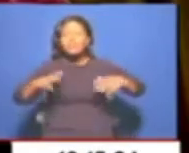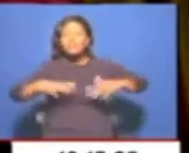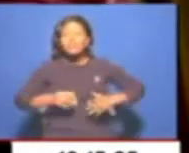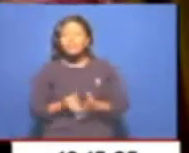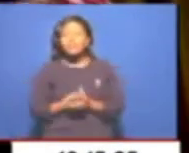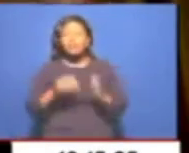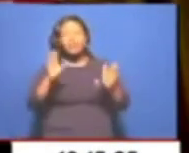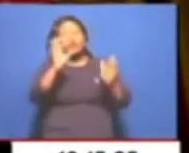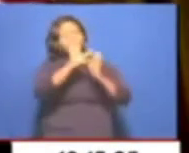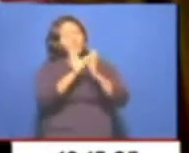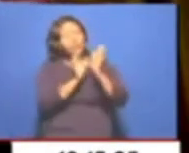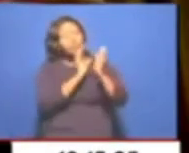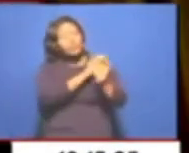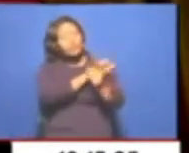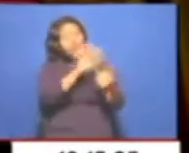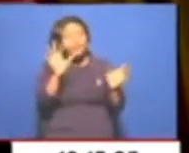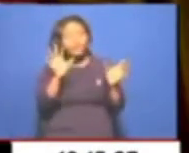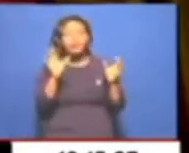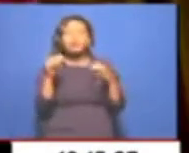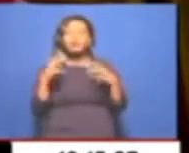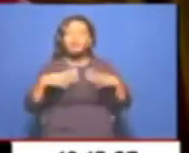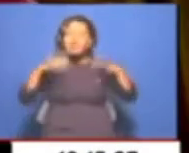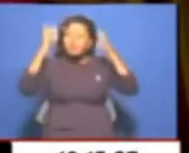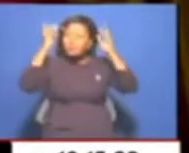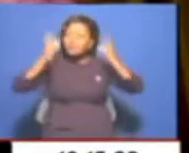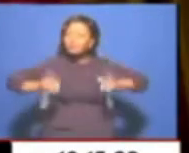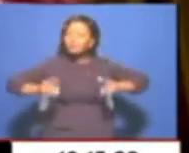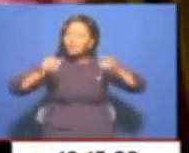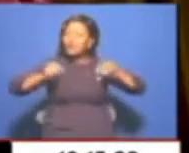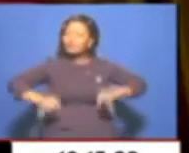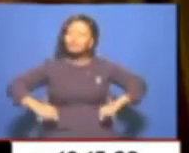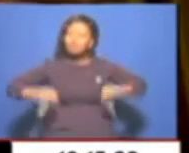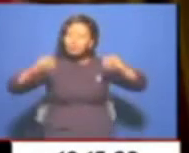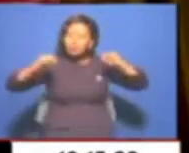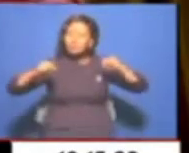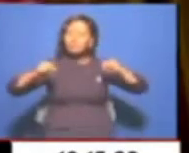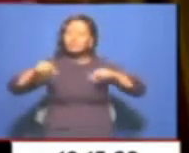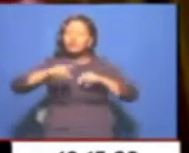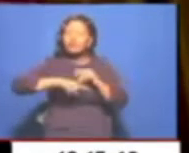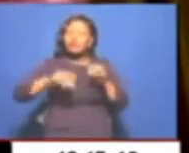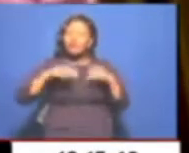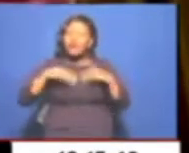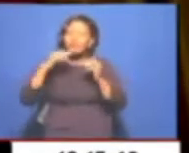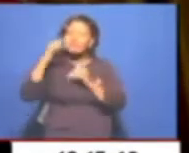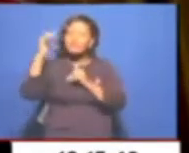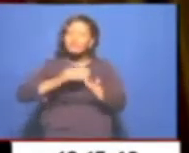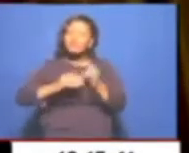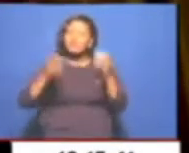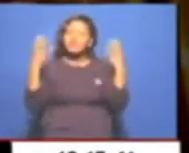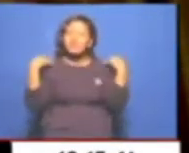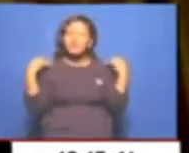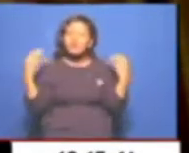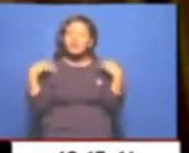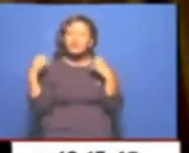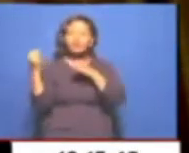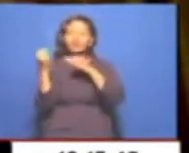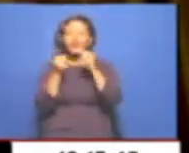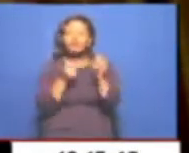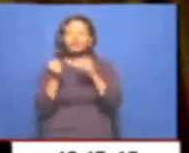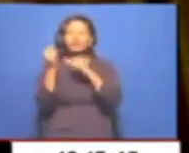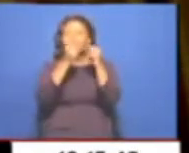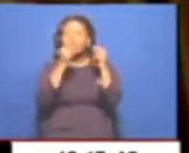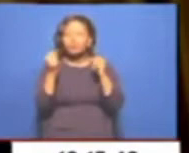the people, are the sovereigns. We are boss. We have limited the exercise of our sovereignty to only